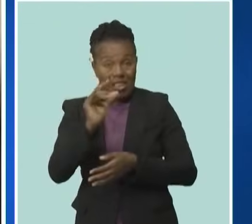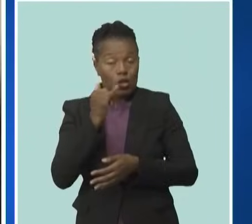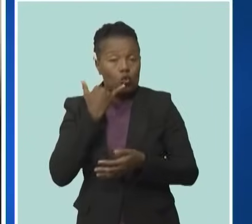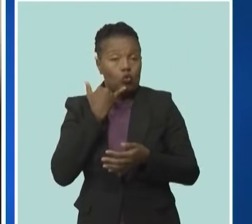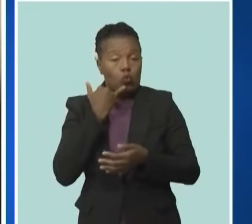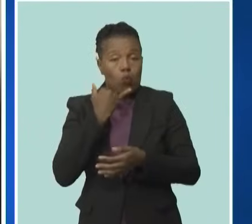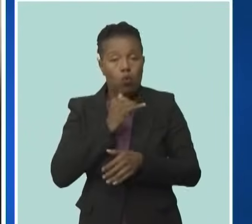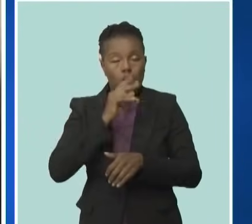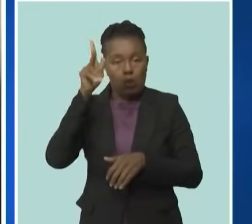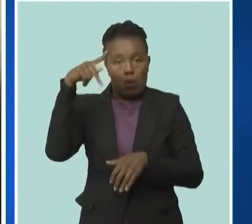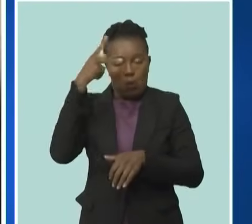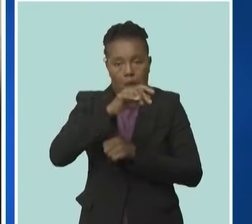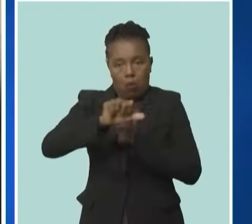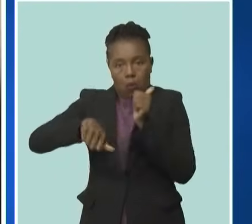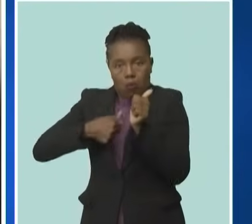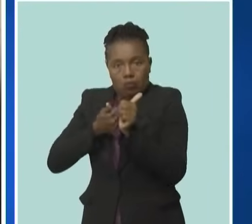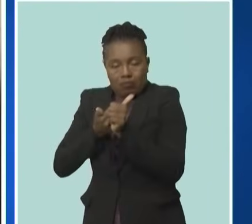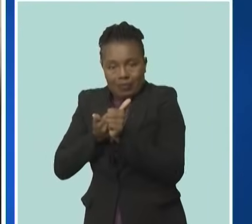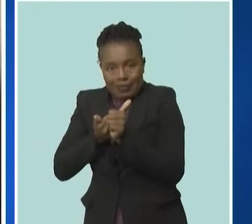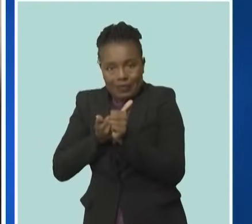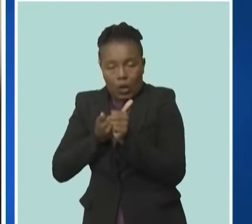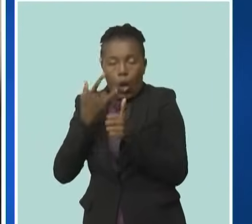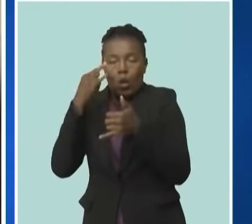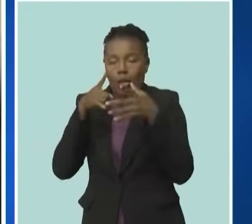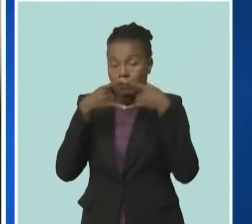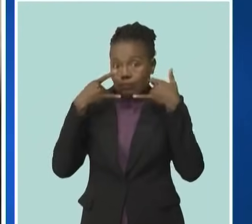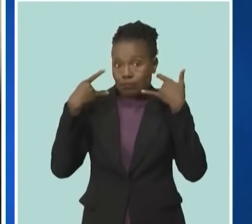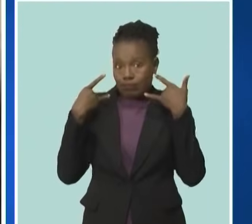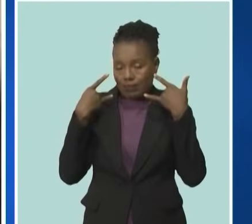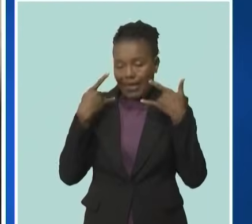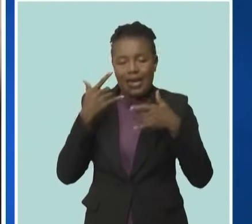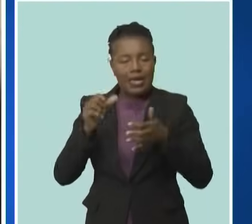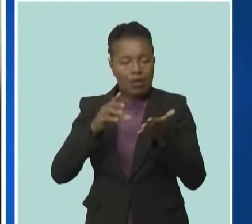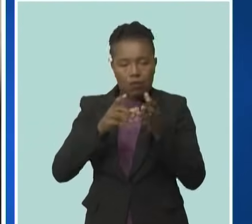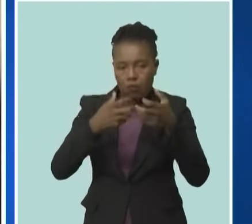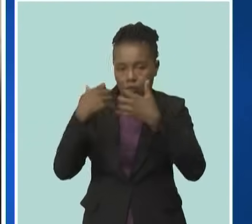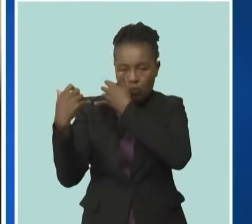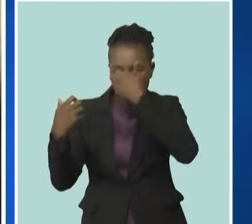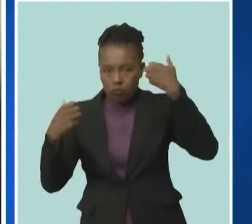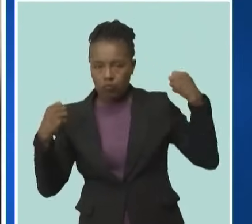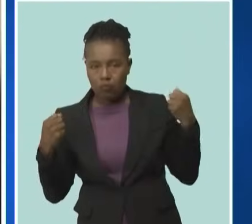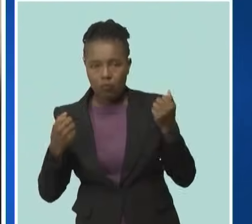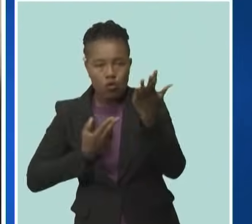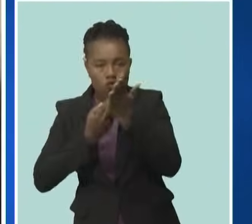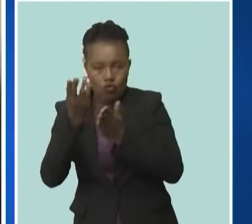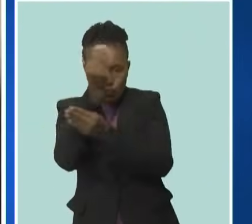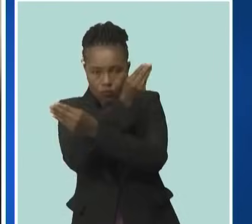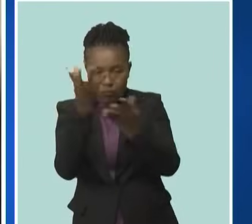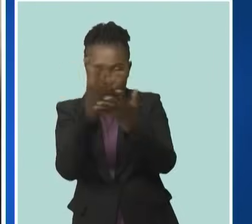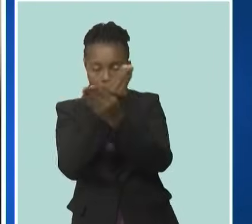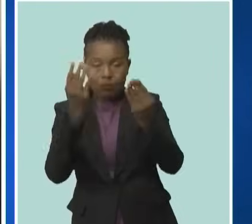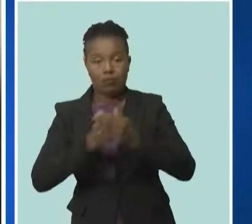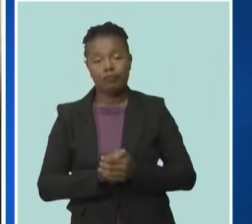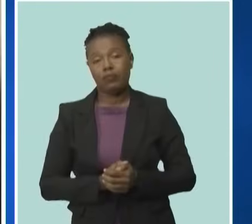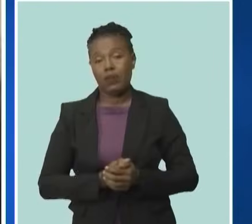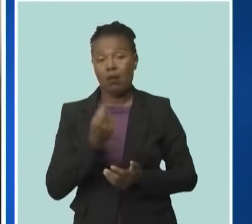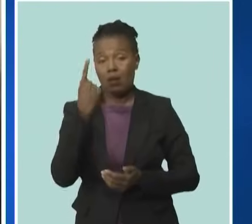masks. Although we didn't see eye to eye on all of his opinions, he always